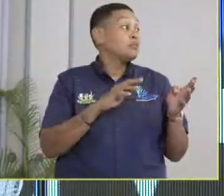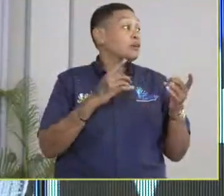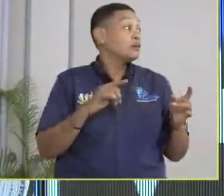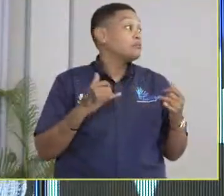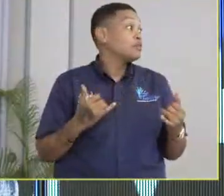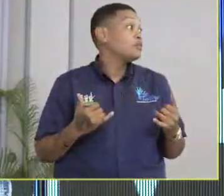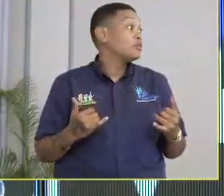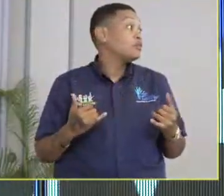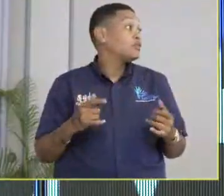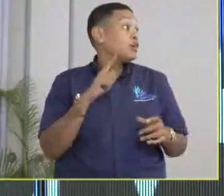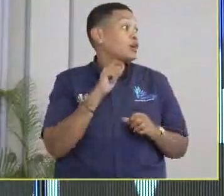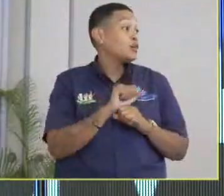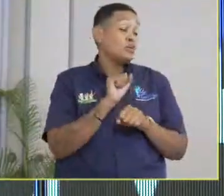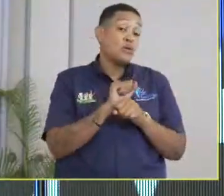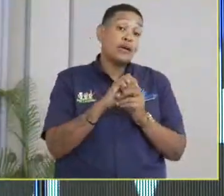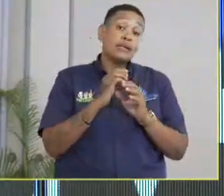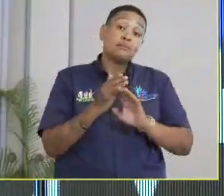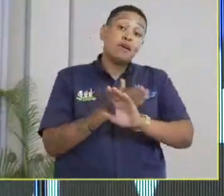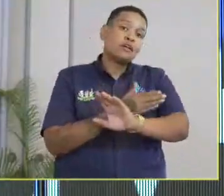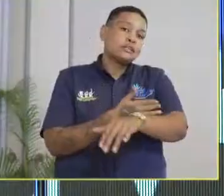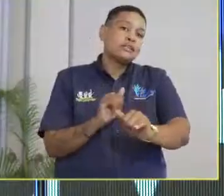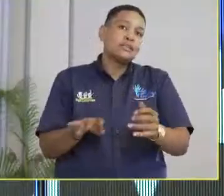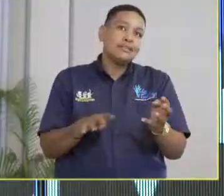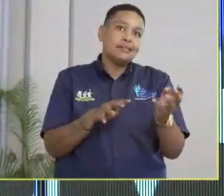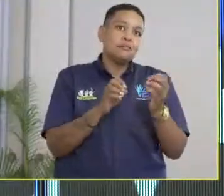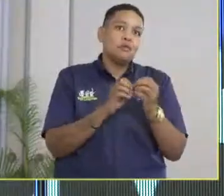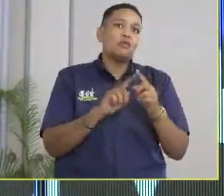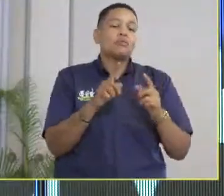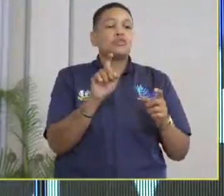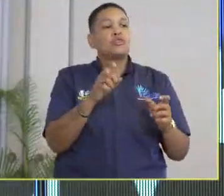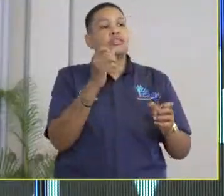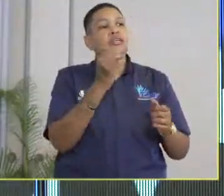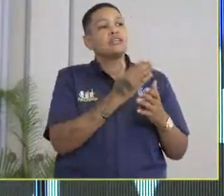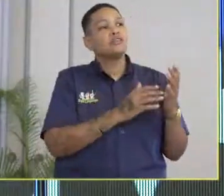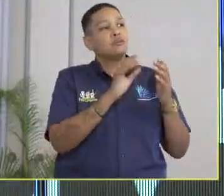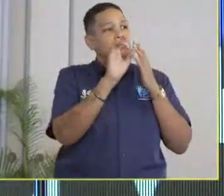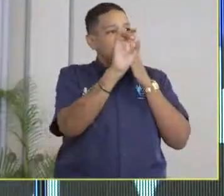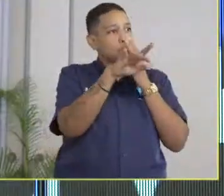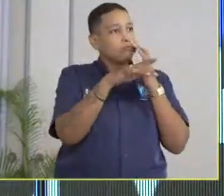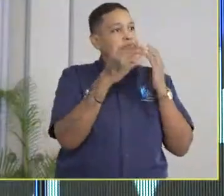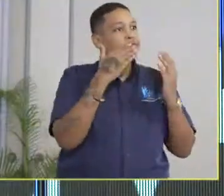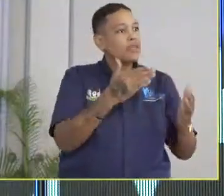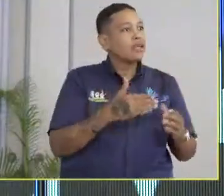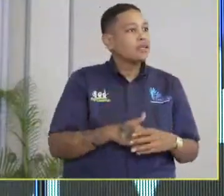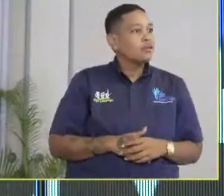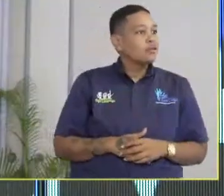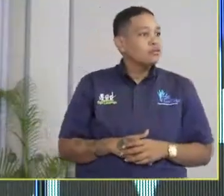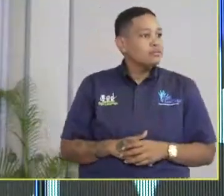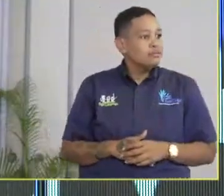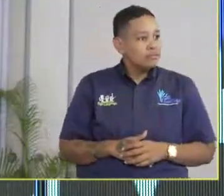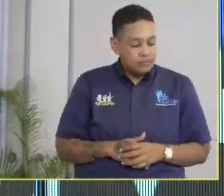moment. And it's a work in progress, but you know, you deserve some sleep. Thank you very much.